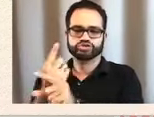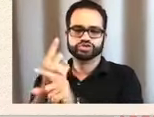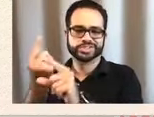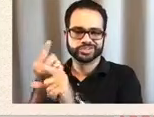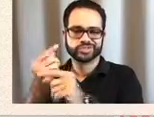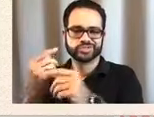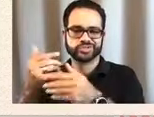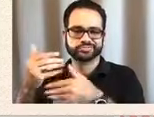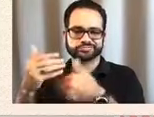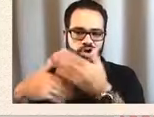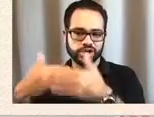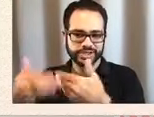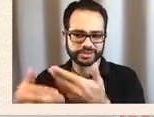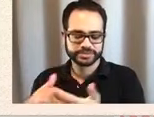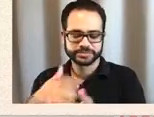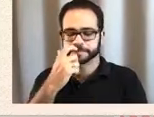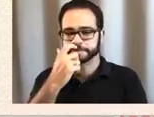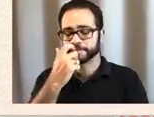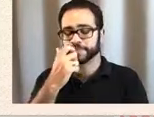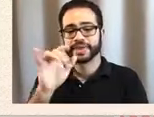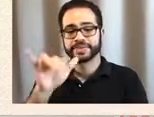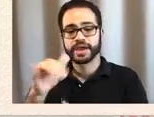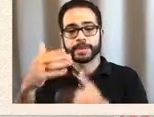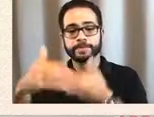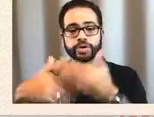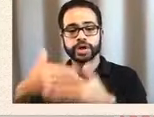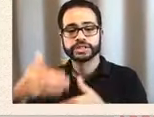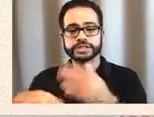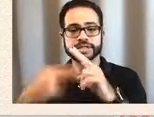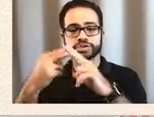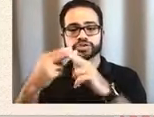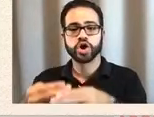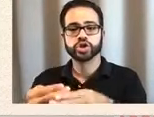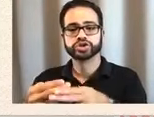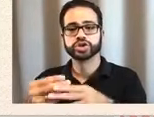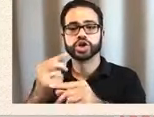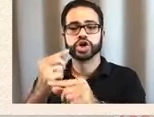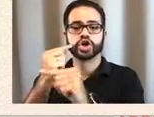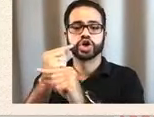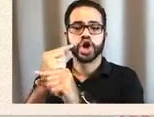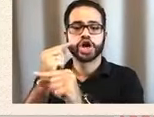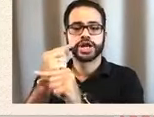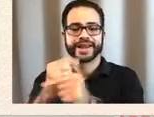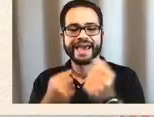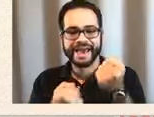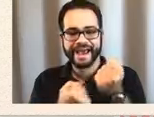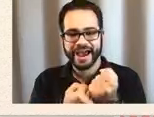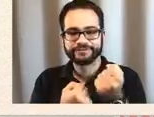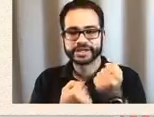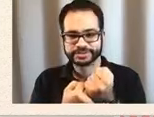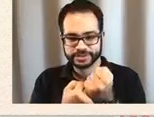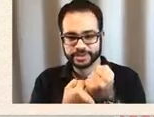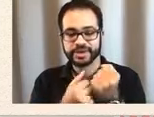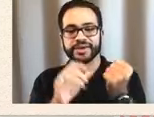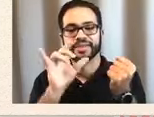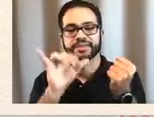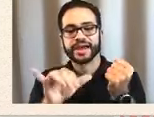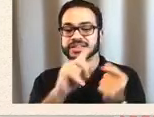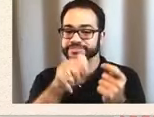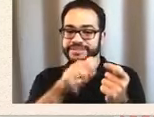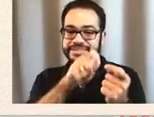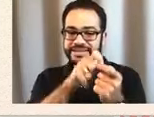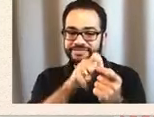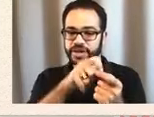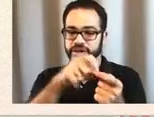And that process is called guardian advocacy. And this is something that is specific to Florida. And